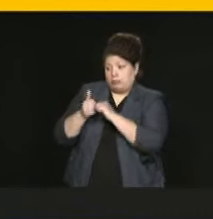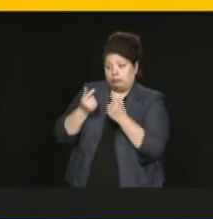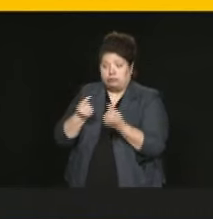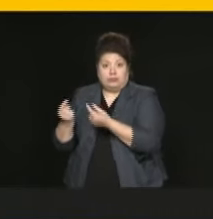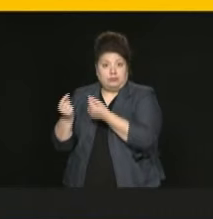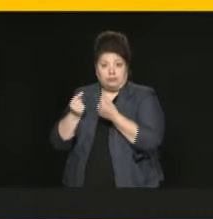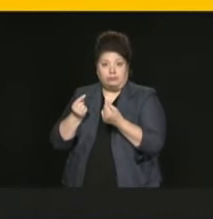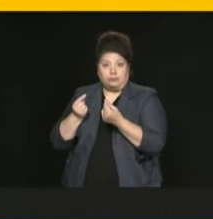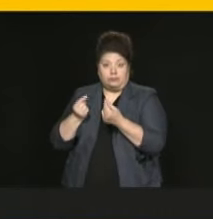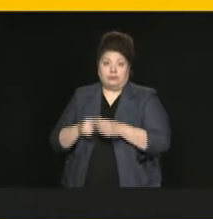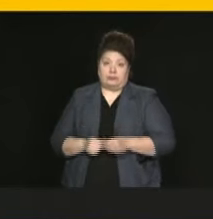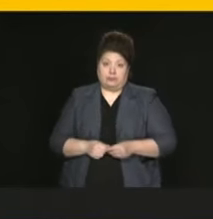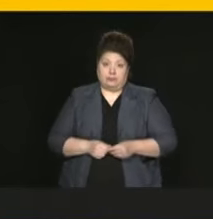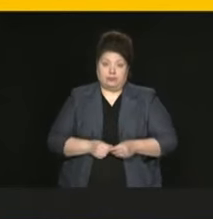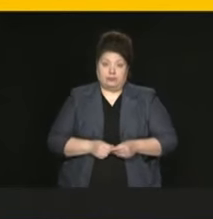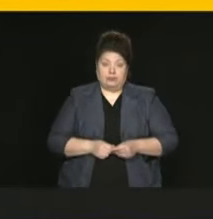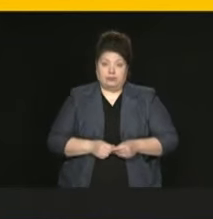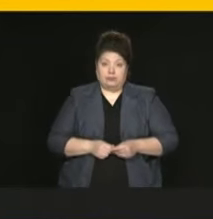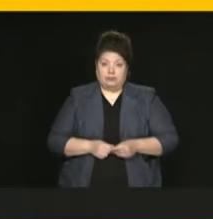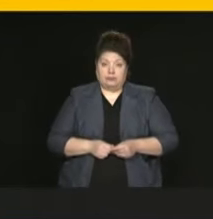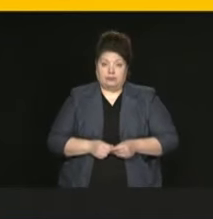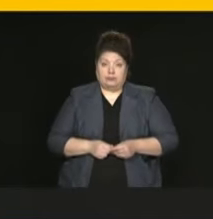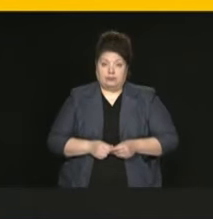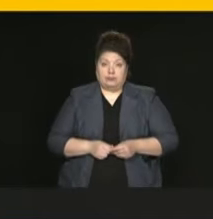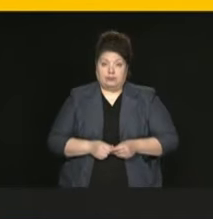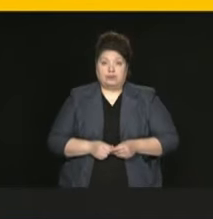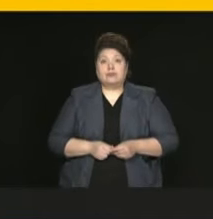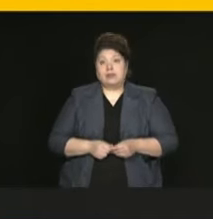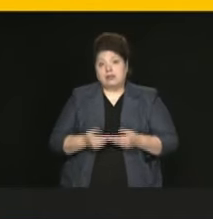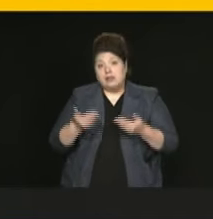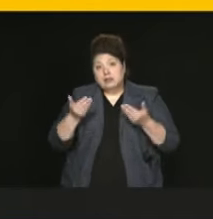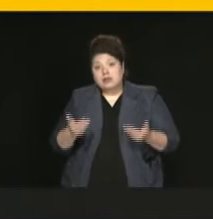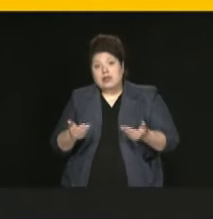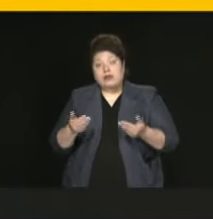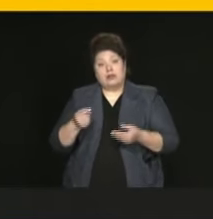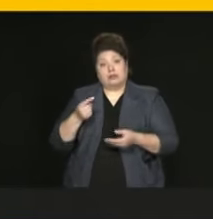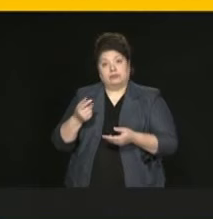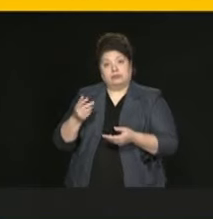And I think maybe we are beginning to see the light at the end of the tunnel. Thank you.